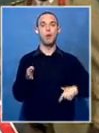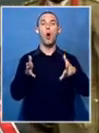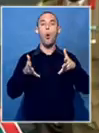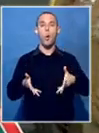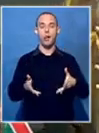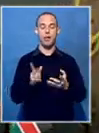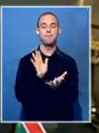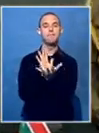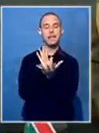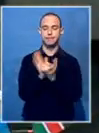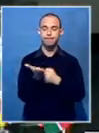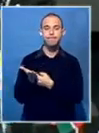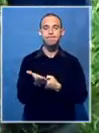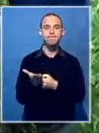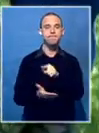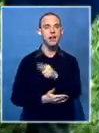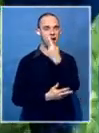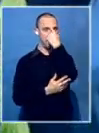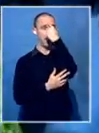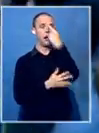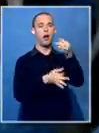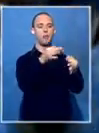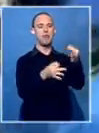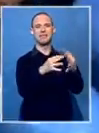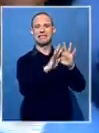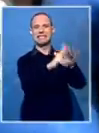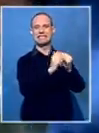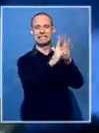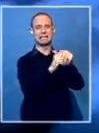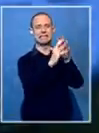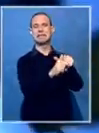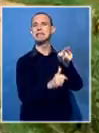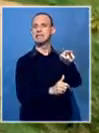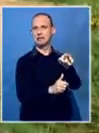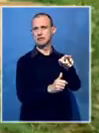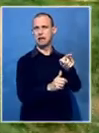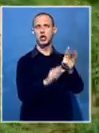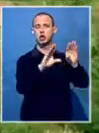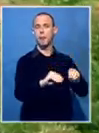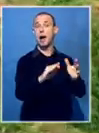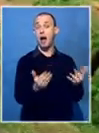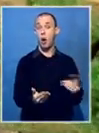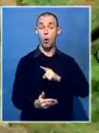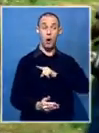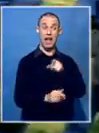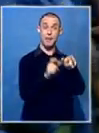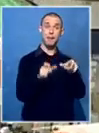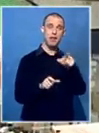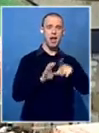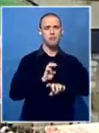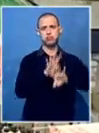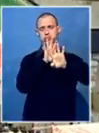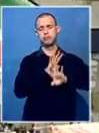to deliberate on ways to end the political crisis that has so far claimed 12 lives during violent protests in various parts of the